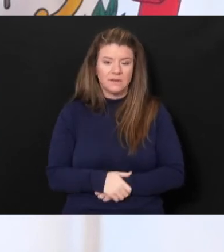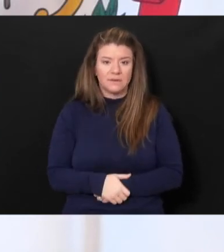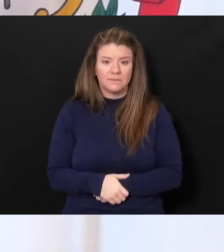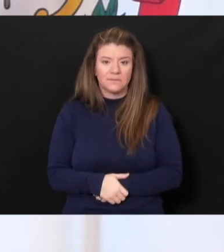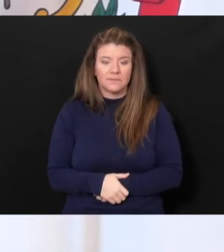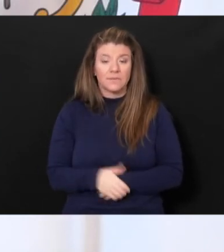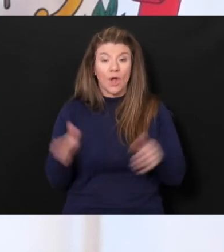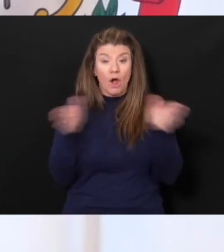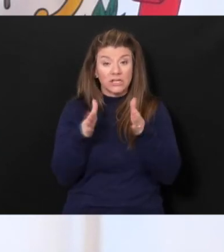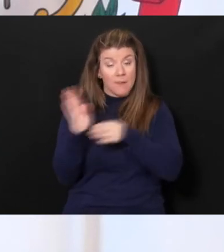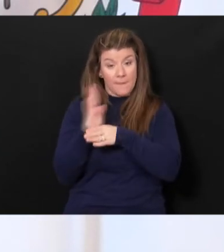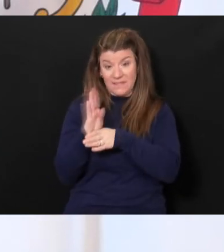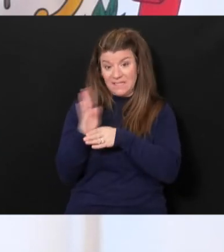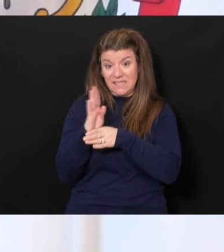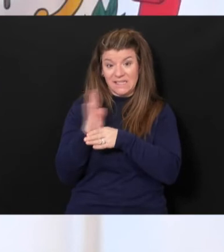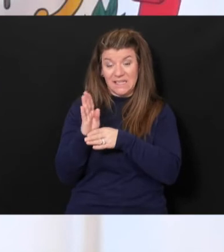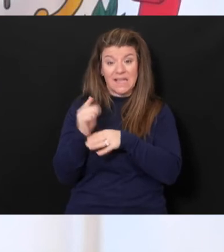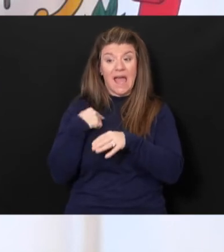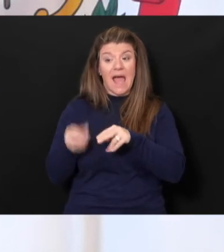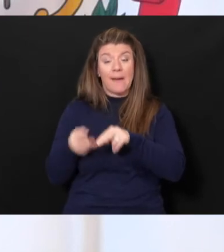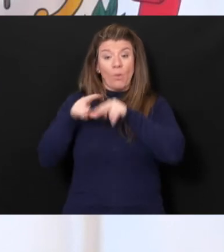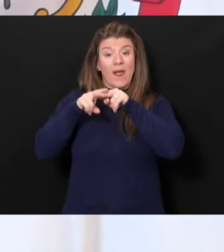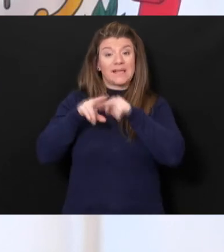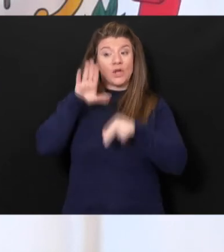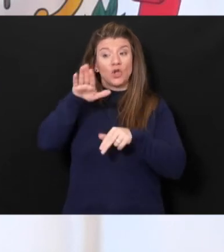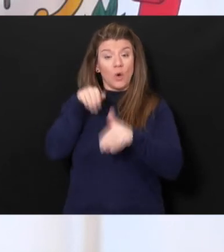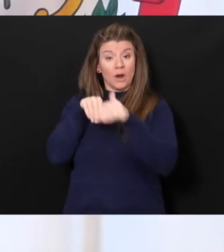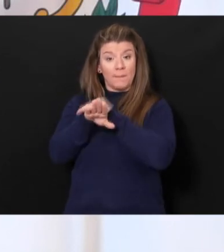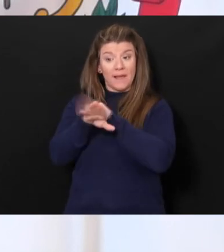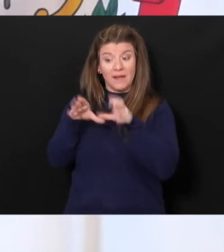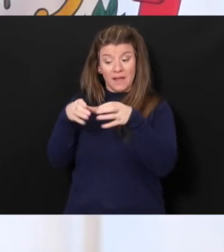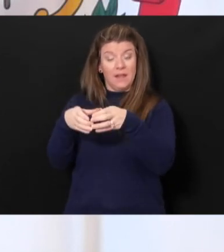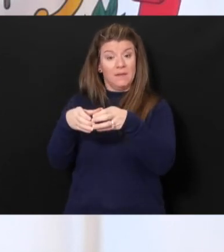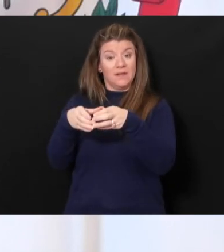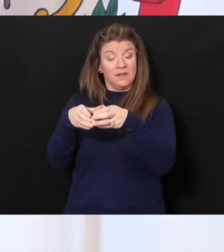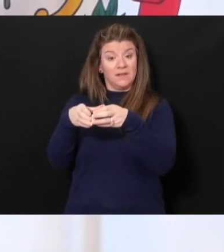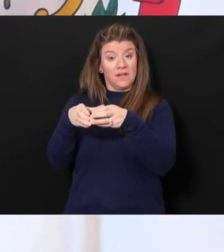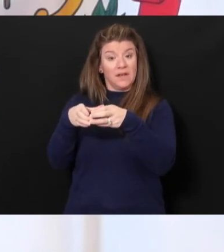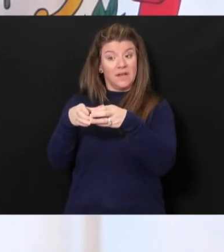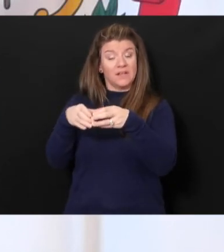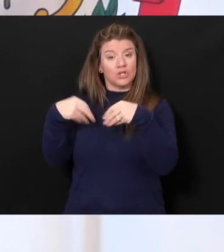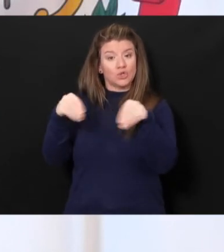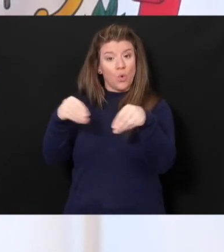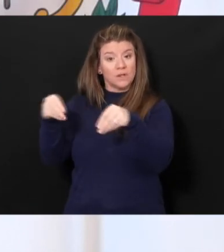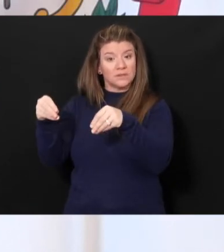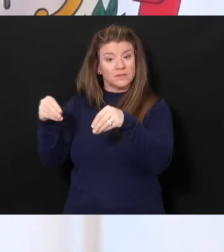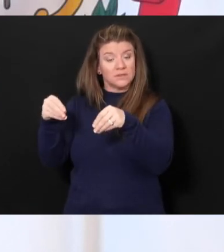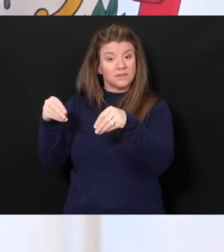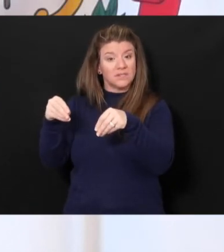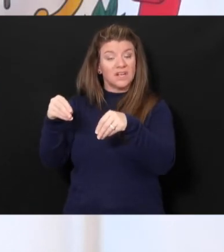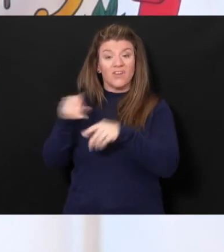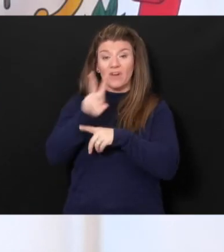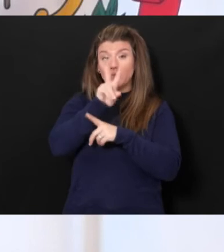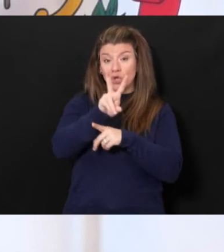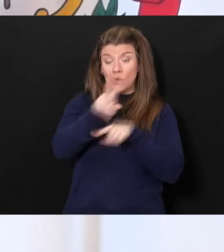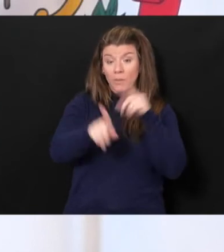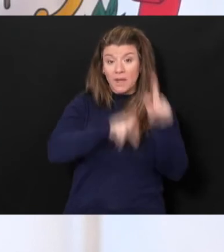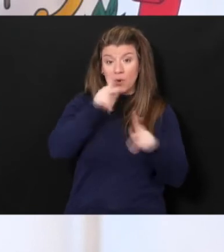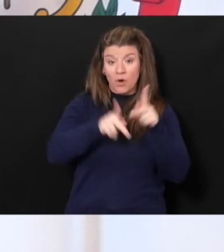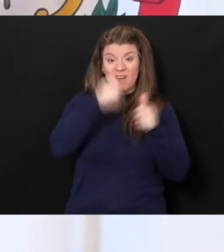Our small businesses, I am raising the capacity limitation on small businesses and retail stores from 2 people